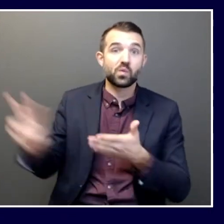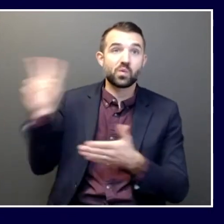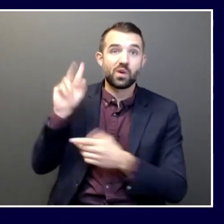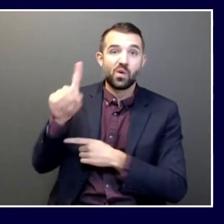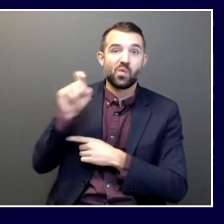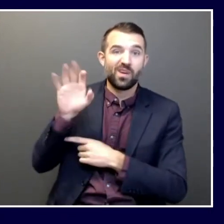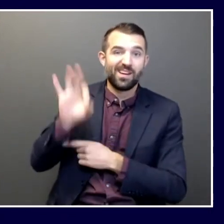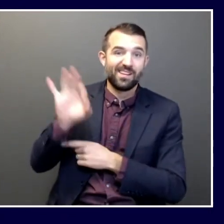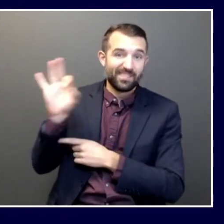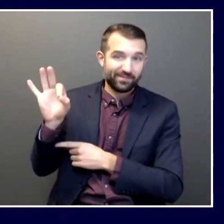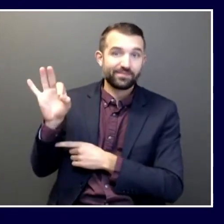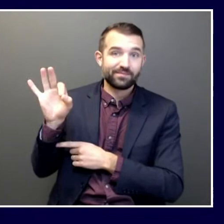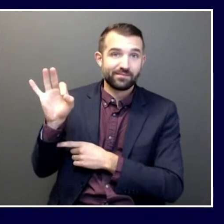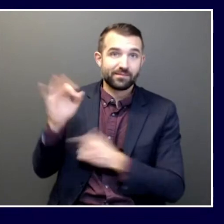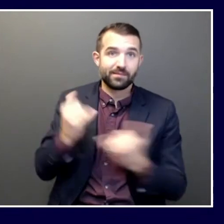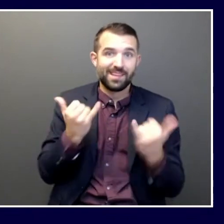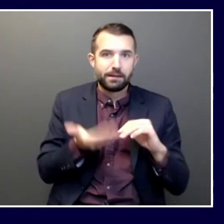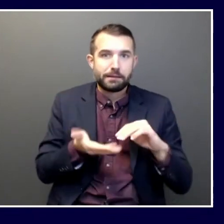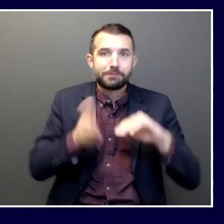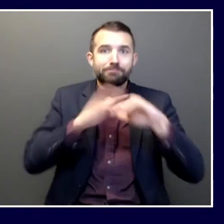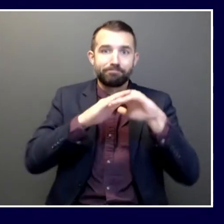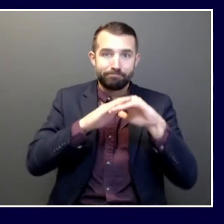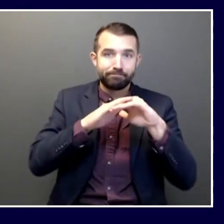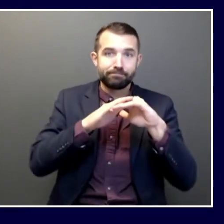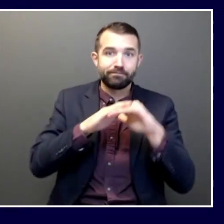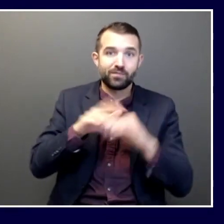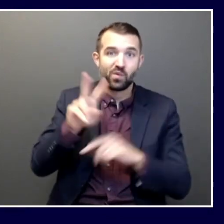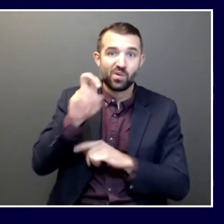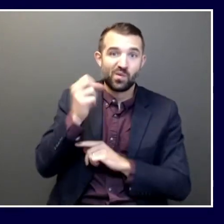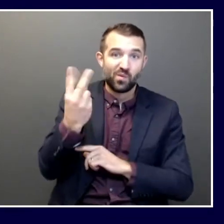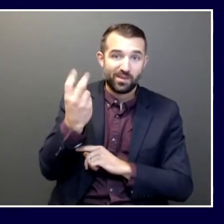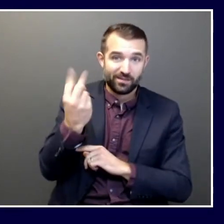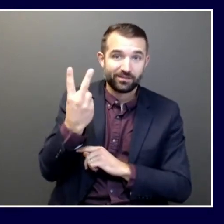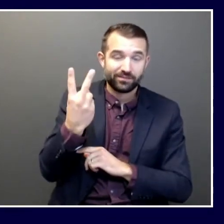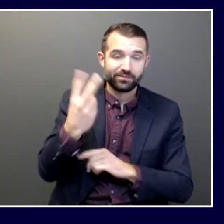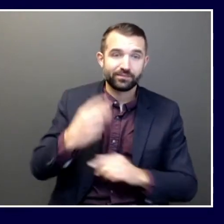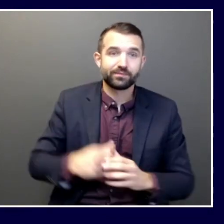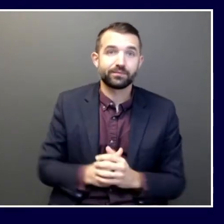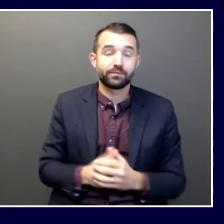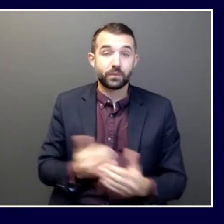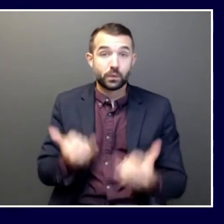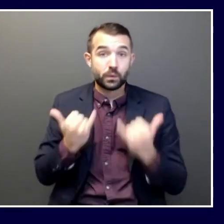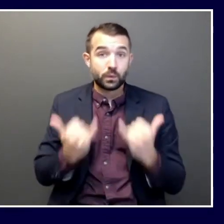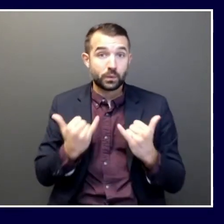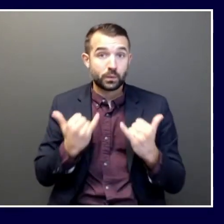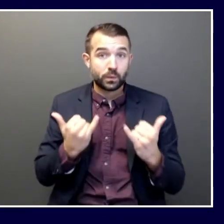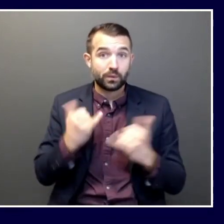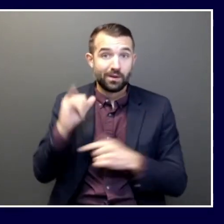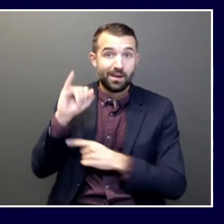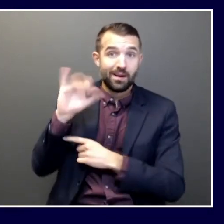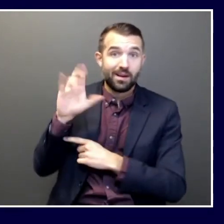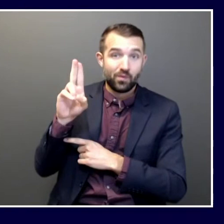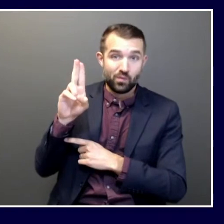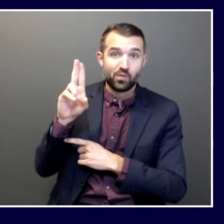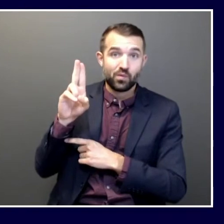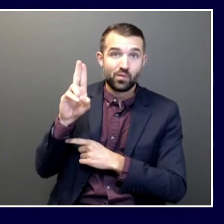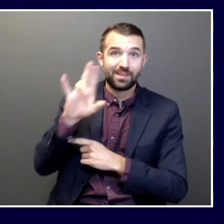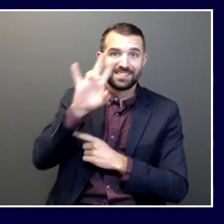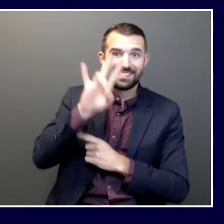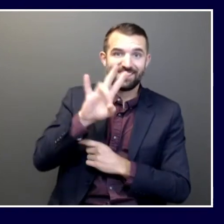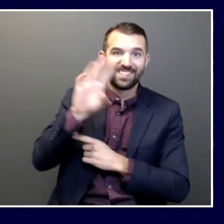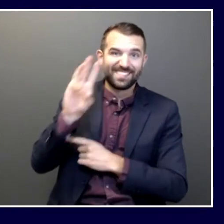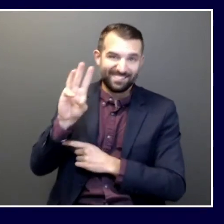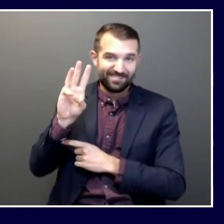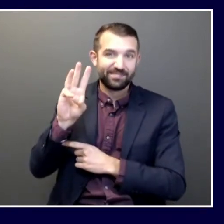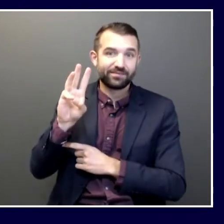were hospitalized. Right now in Maine, 76 people are in a critical care unit. 2 weeks ago,